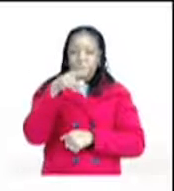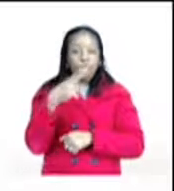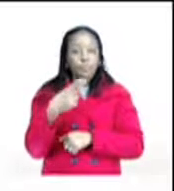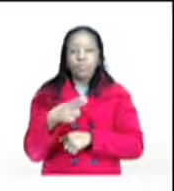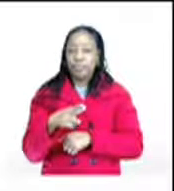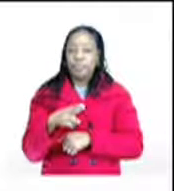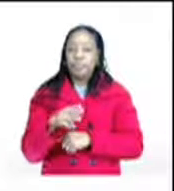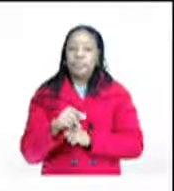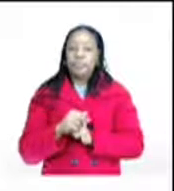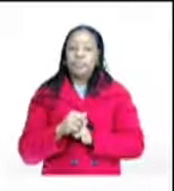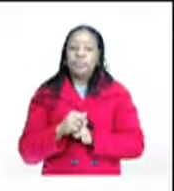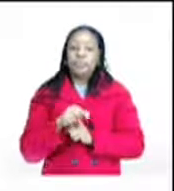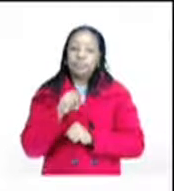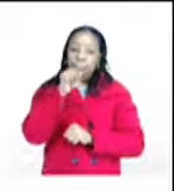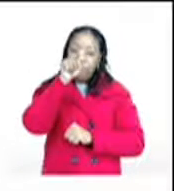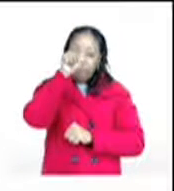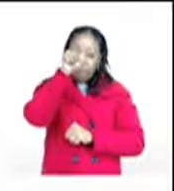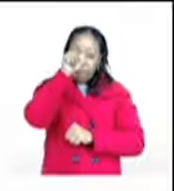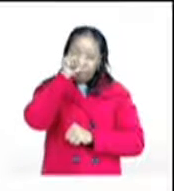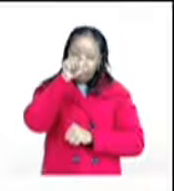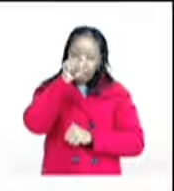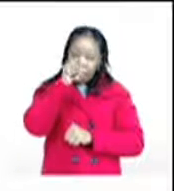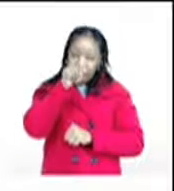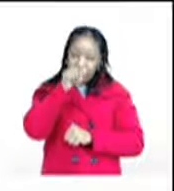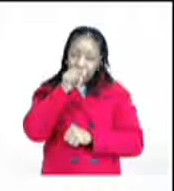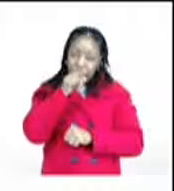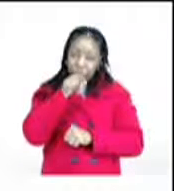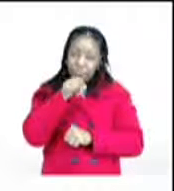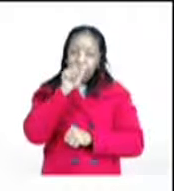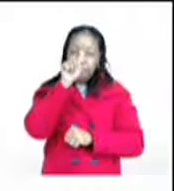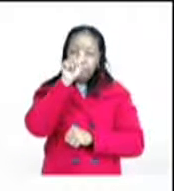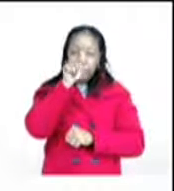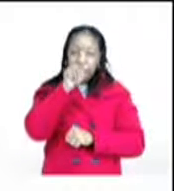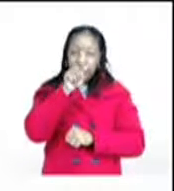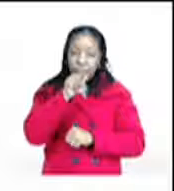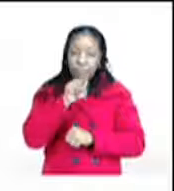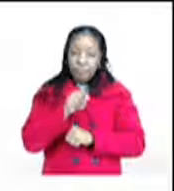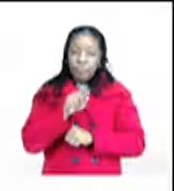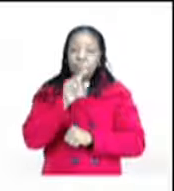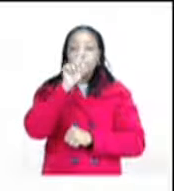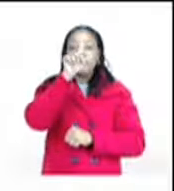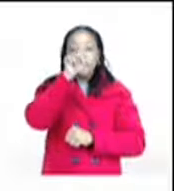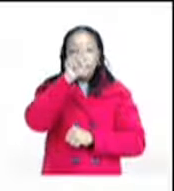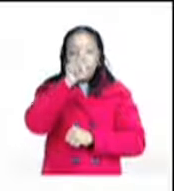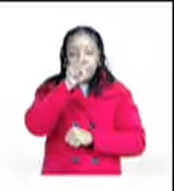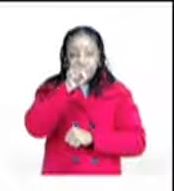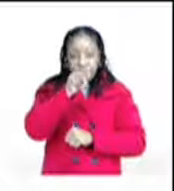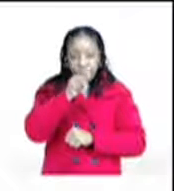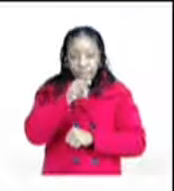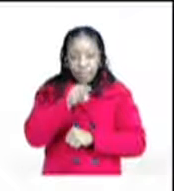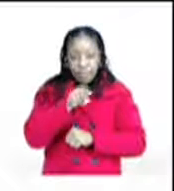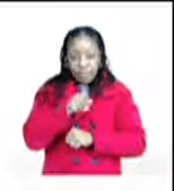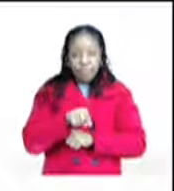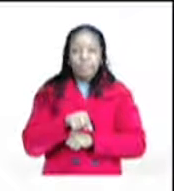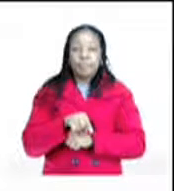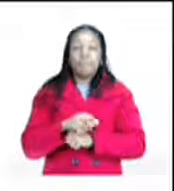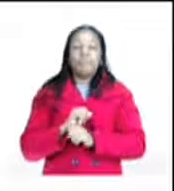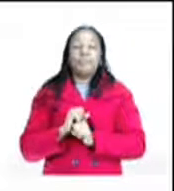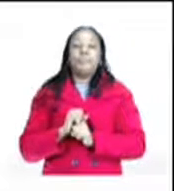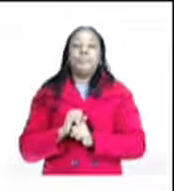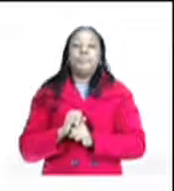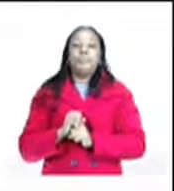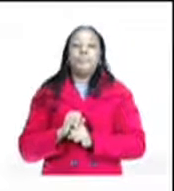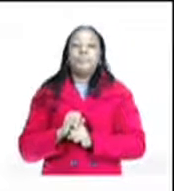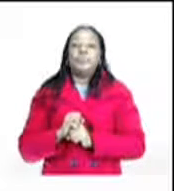join the dots as neatly as possible as we go all the way down. Can